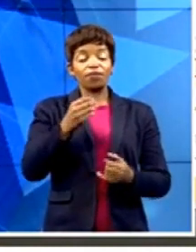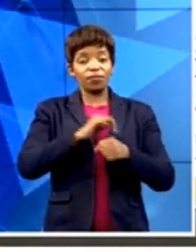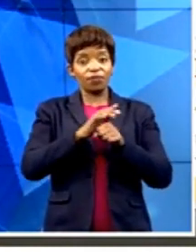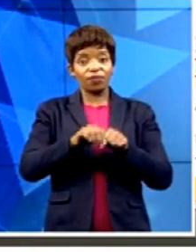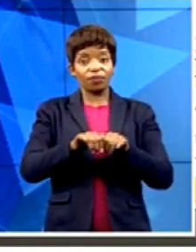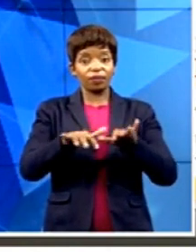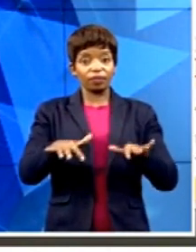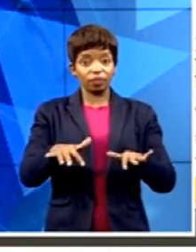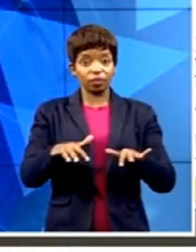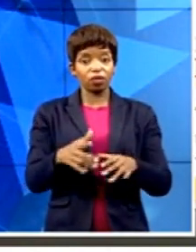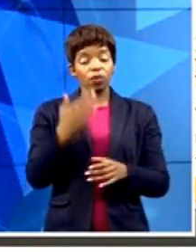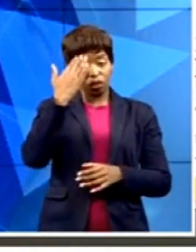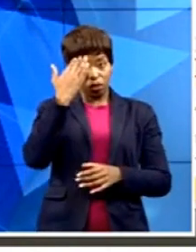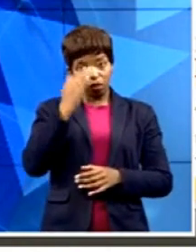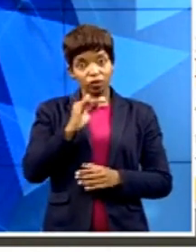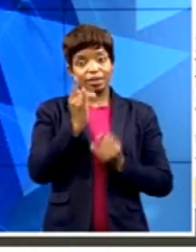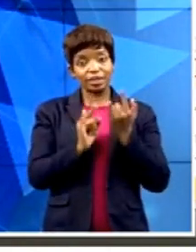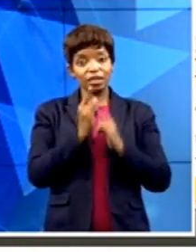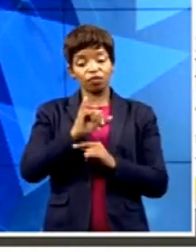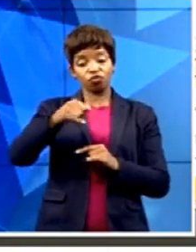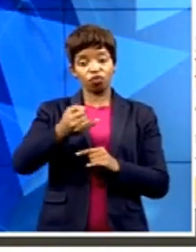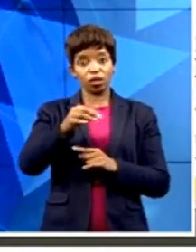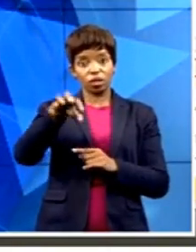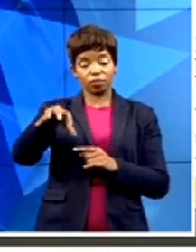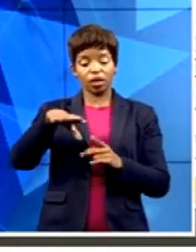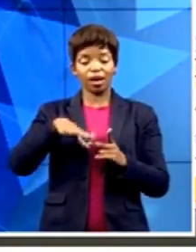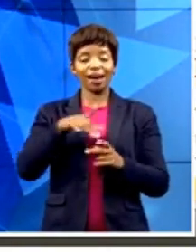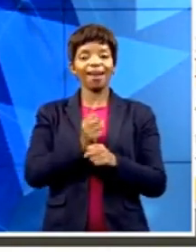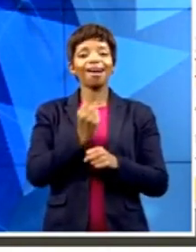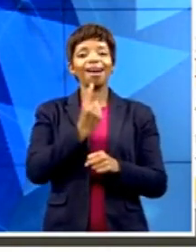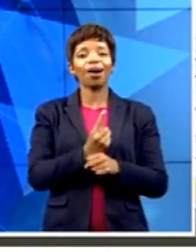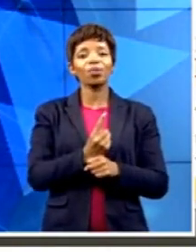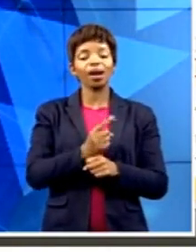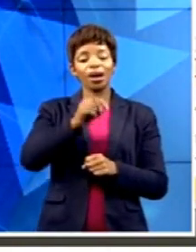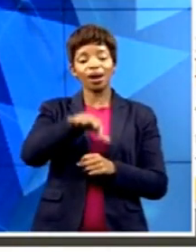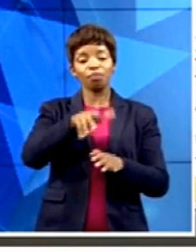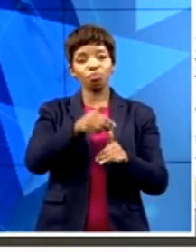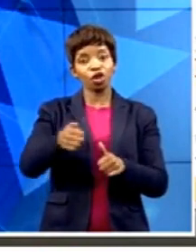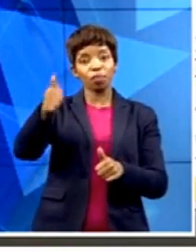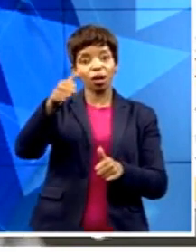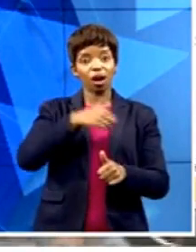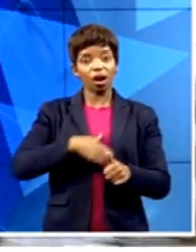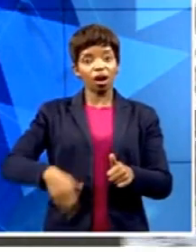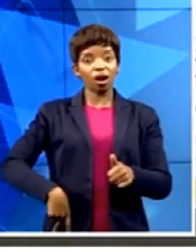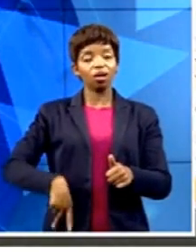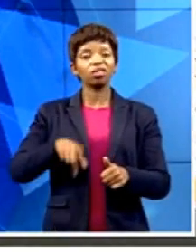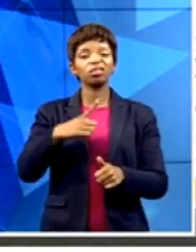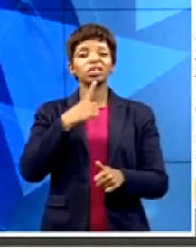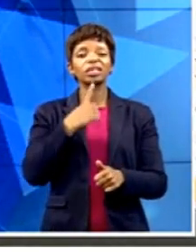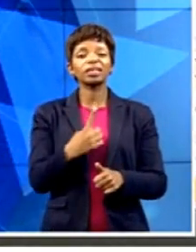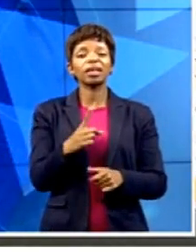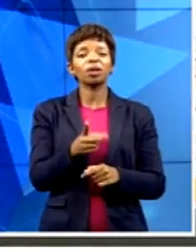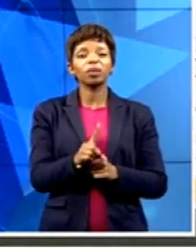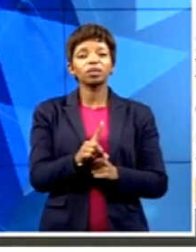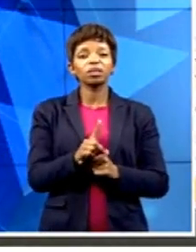as the Gauteng Premier earlier this week, they said that these testing sites were specifically being brought to vulnerable areas that they've